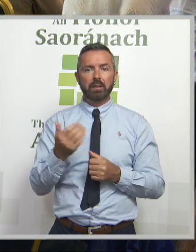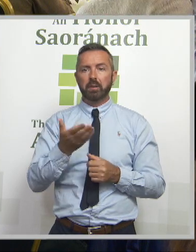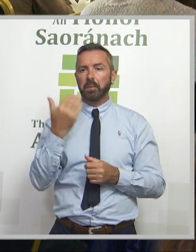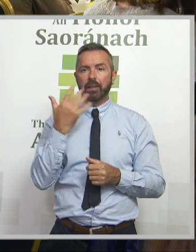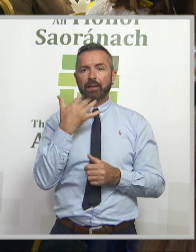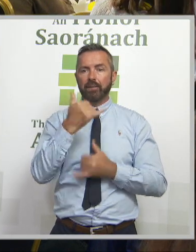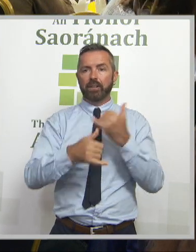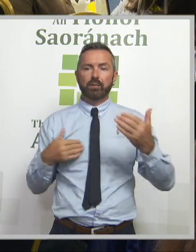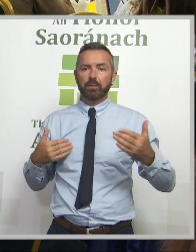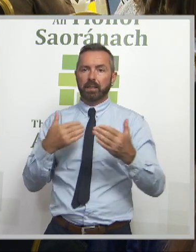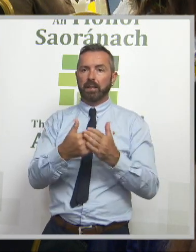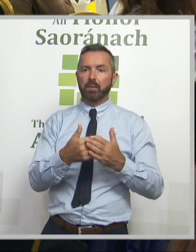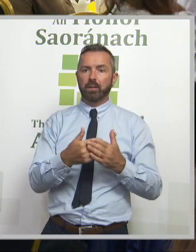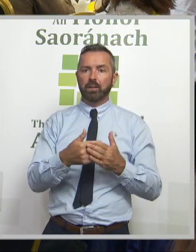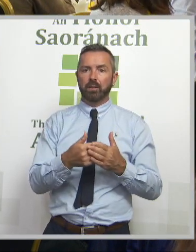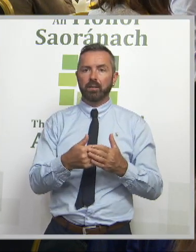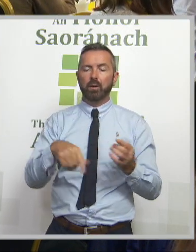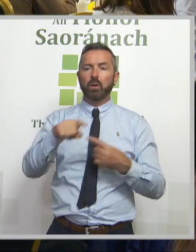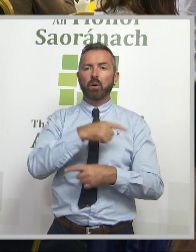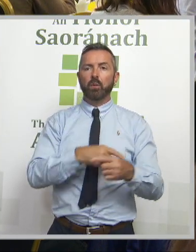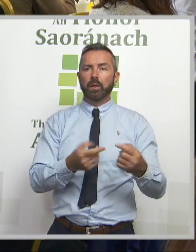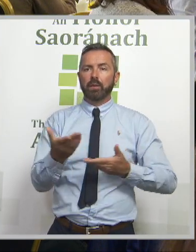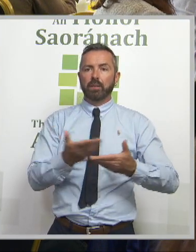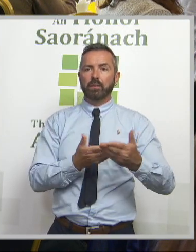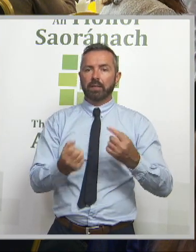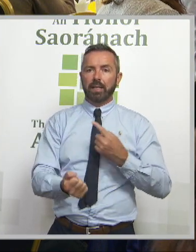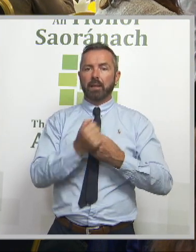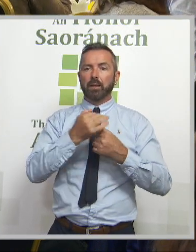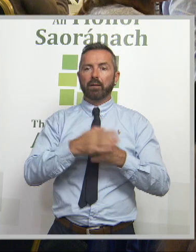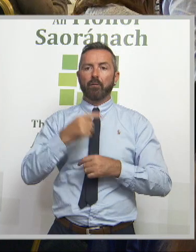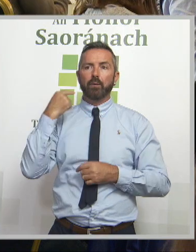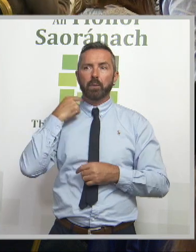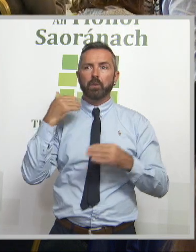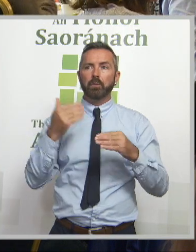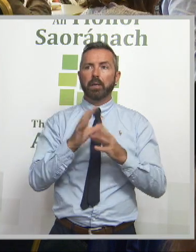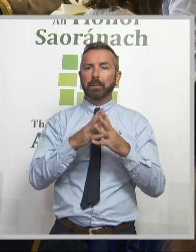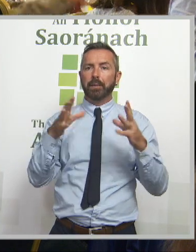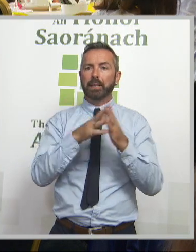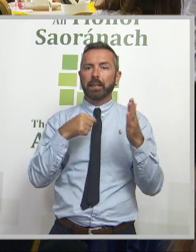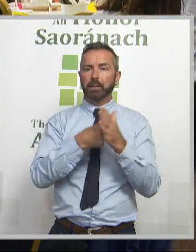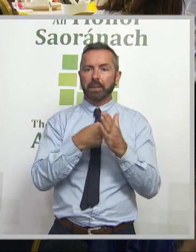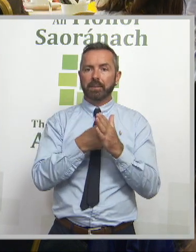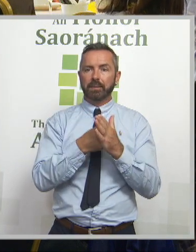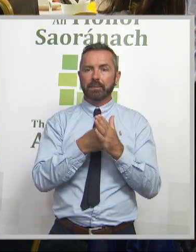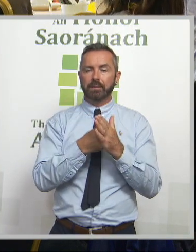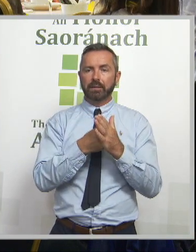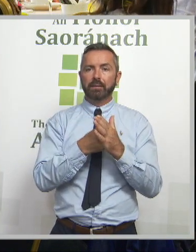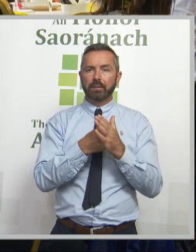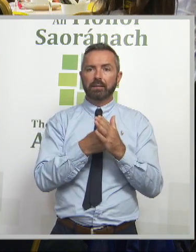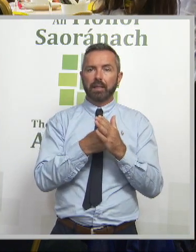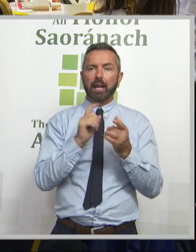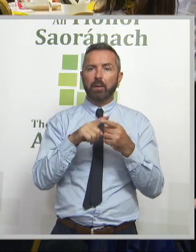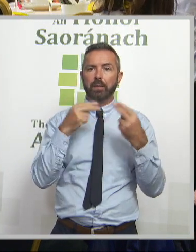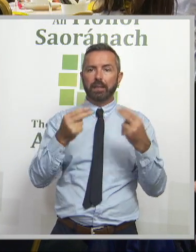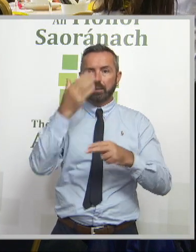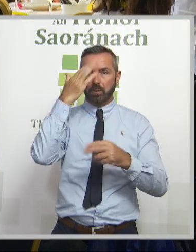years. We were discussing the impact that pollution have by big business and like what's the